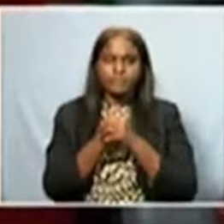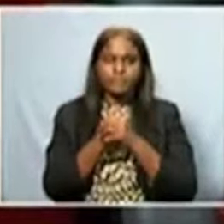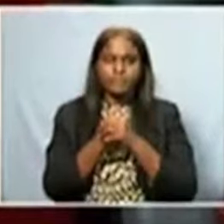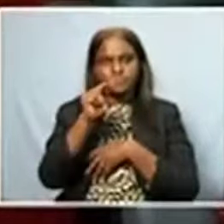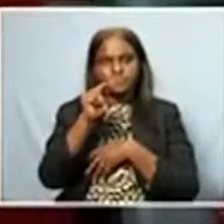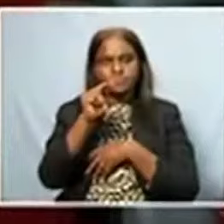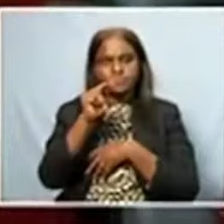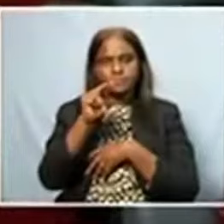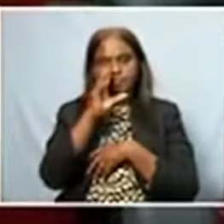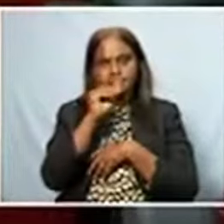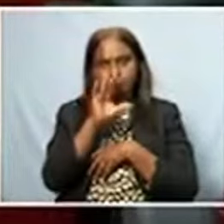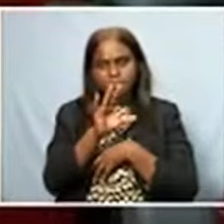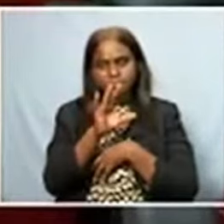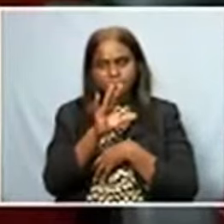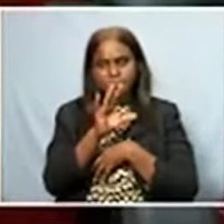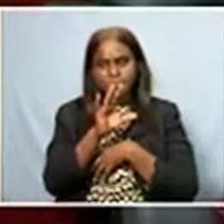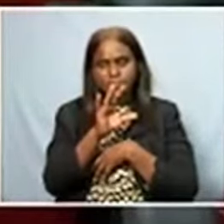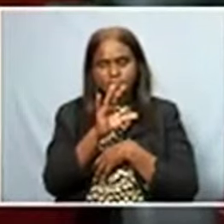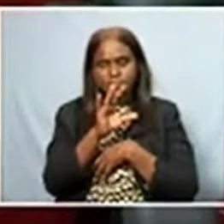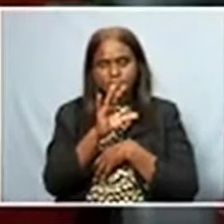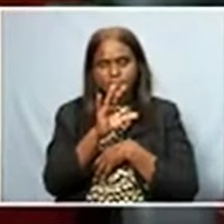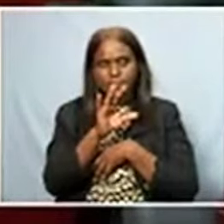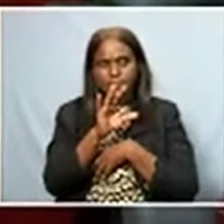Mr. Chairman,